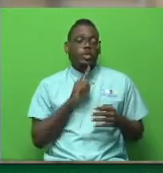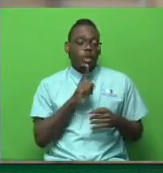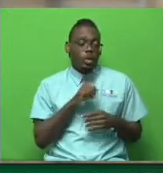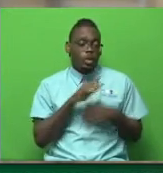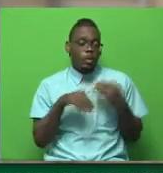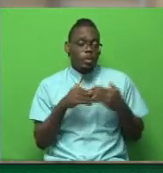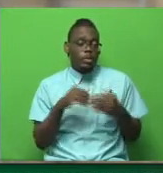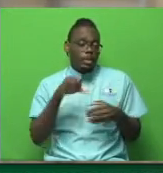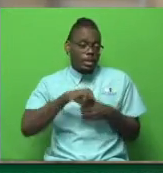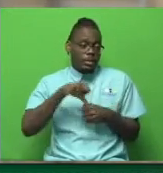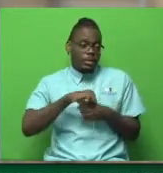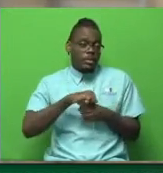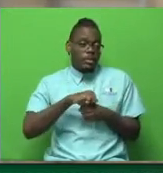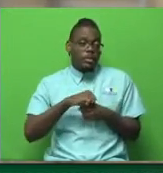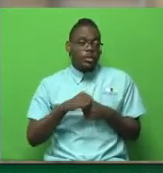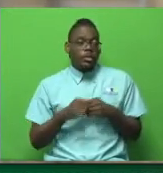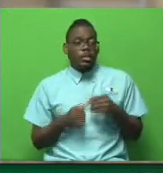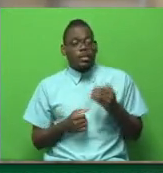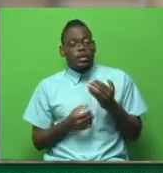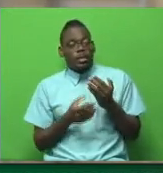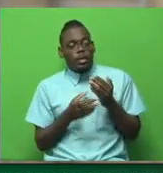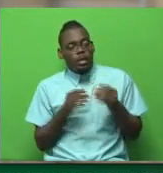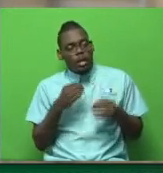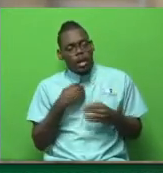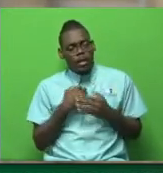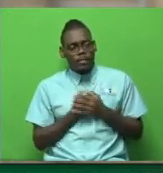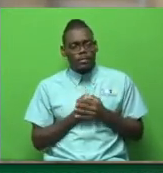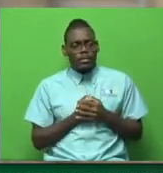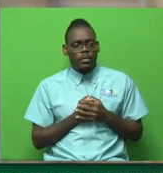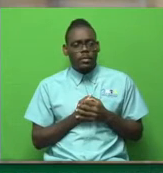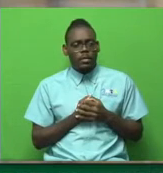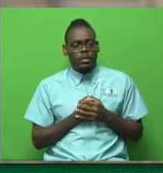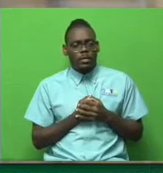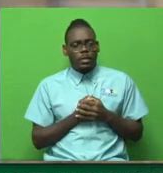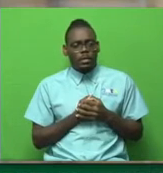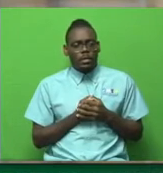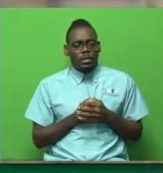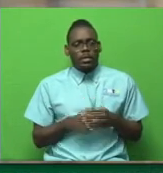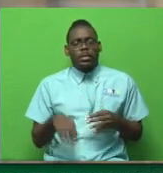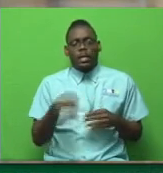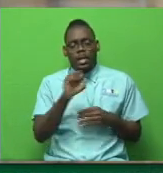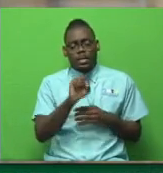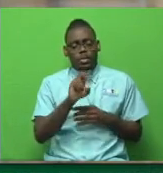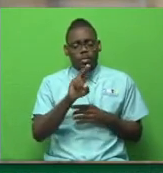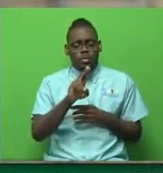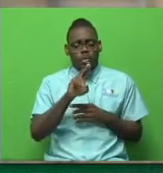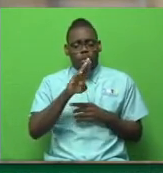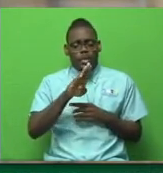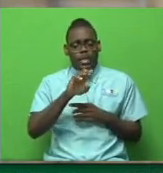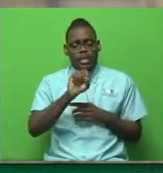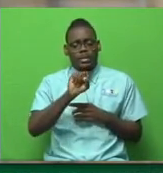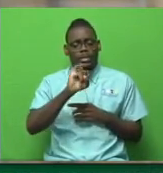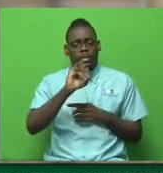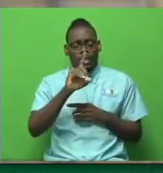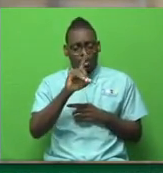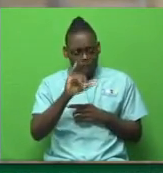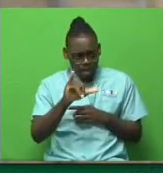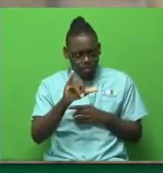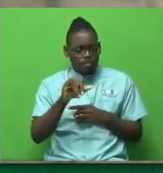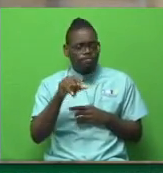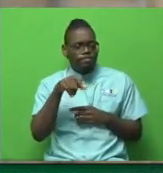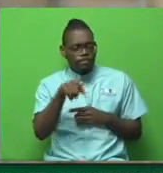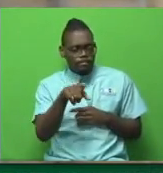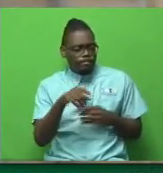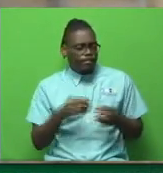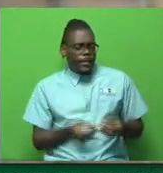a subsidy is defined as a sum of money granted by the state or a public body to help an industry or business keep the